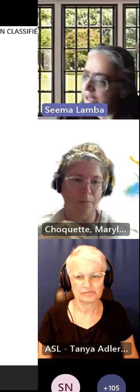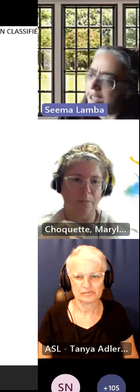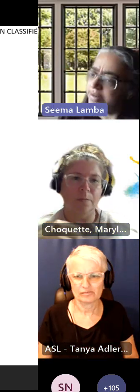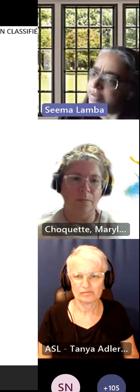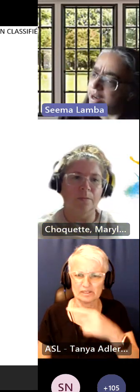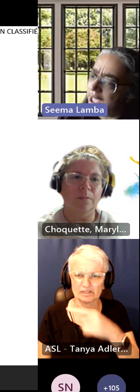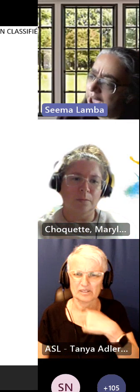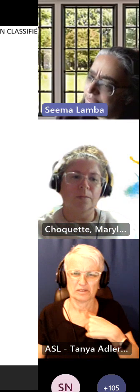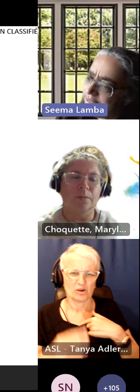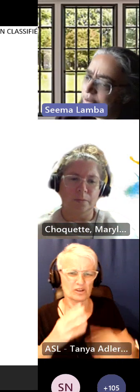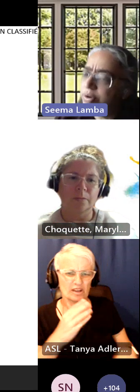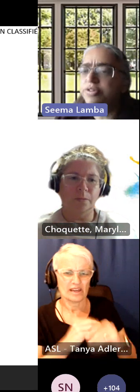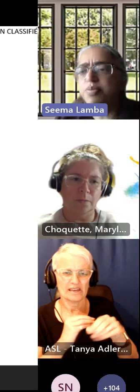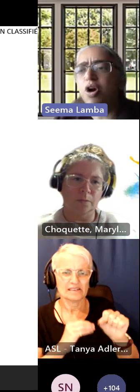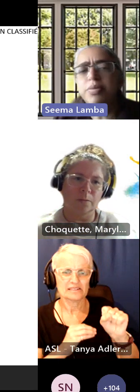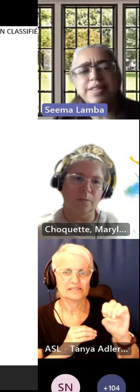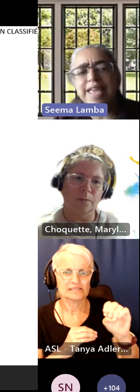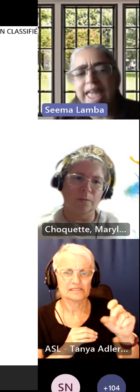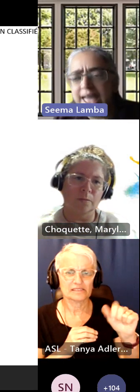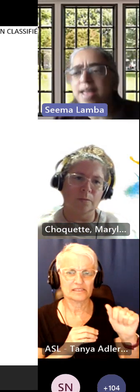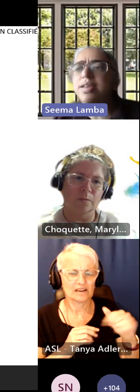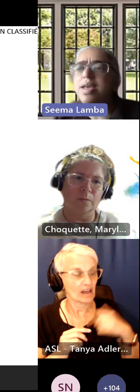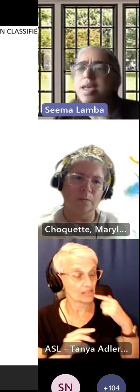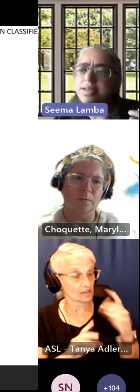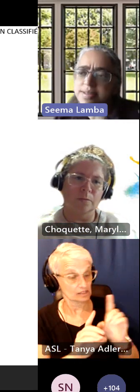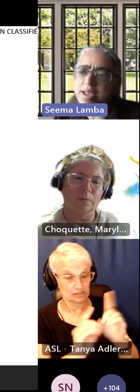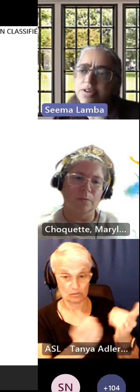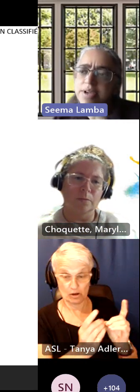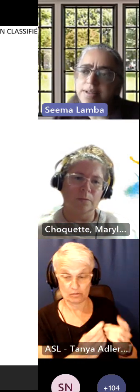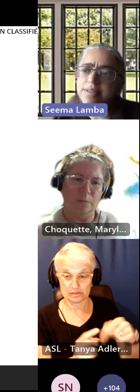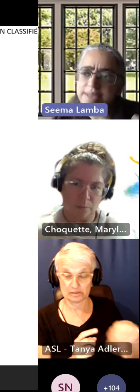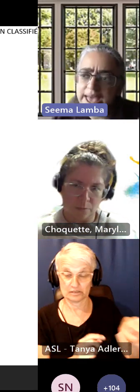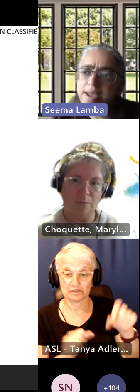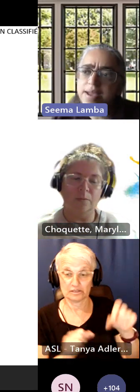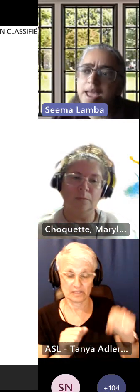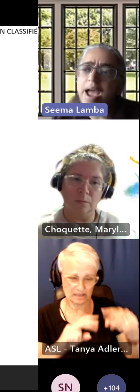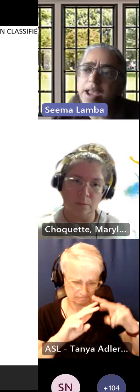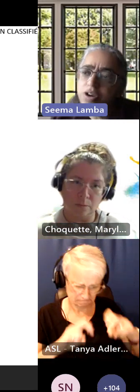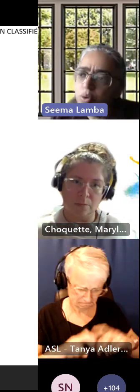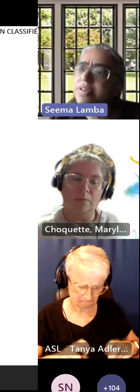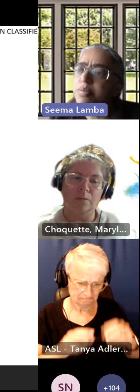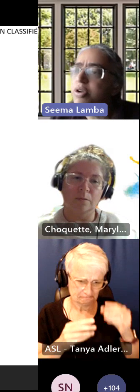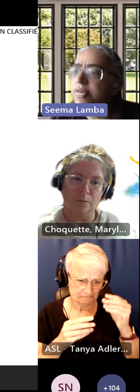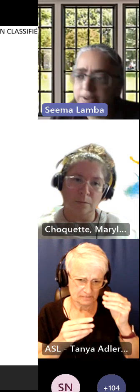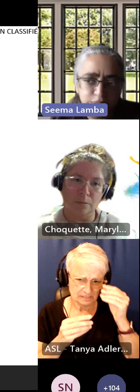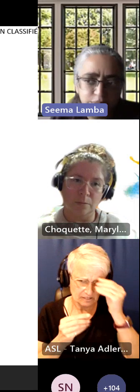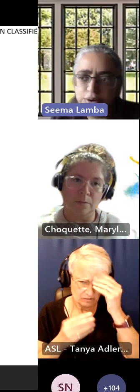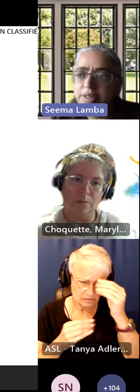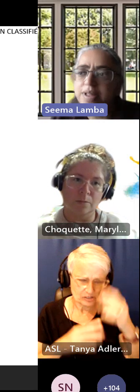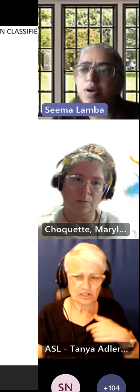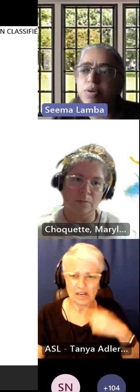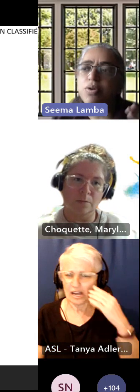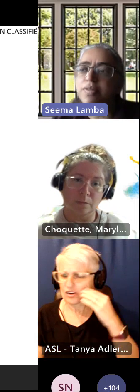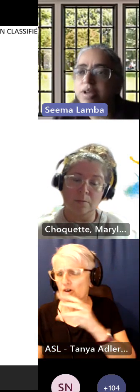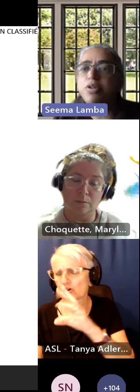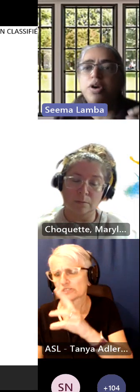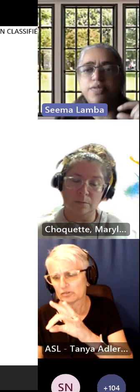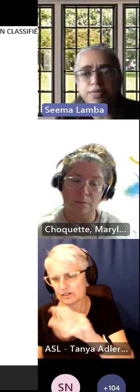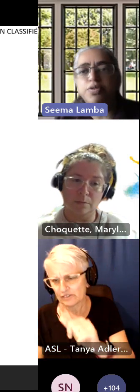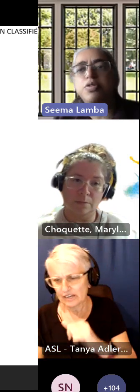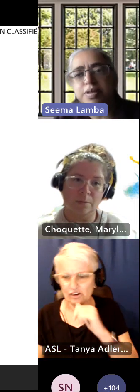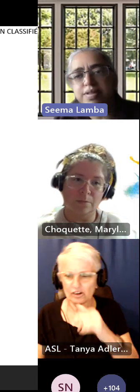If I would just add to that, I think where departments can disaggregate the data, I know the WFA, we heard that we